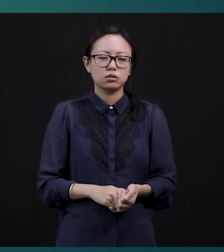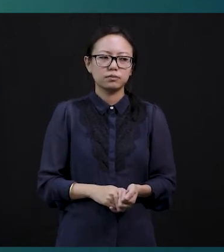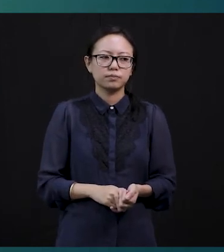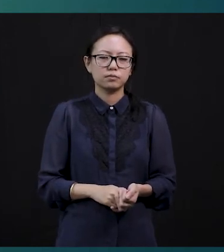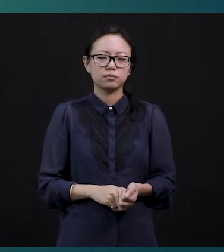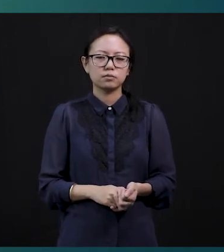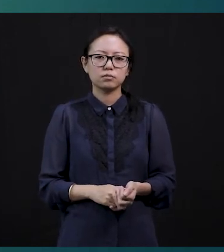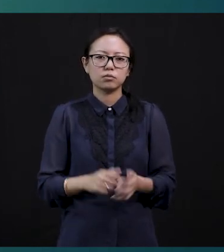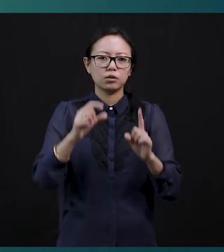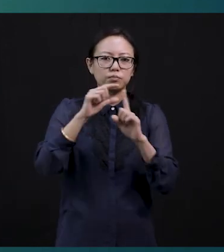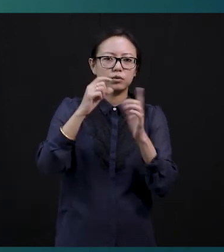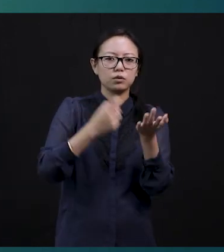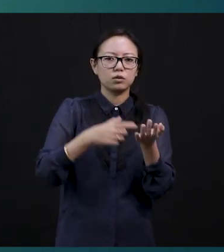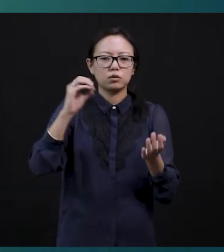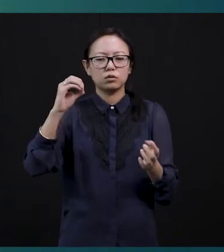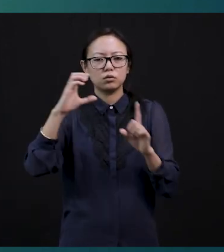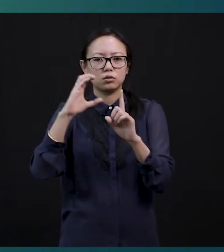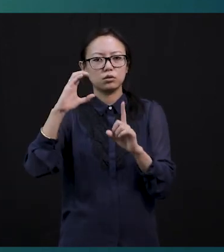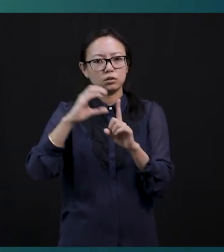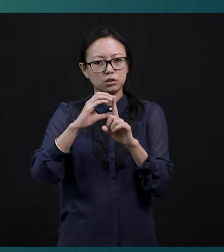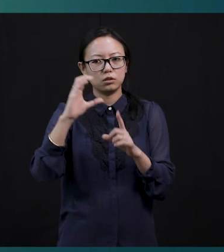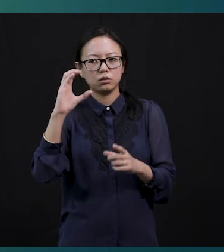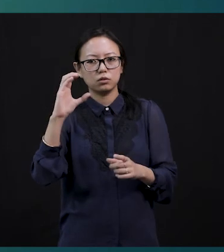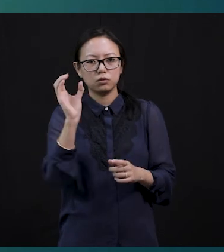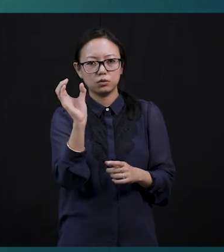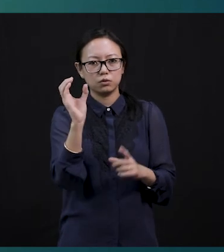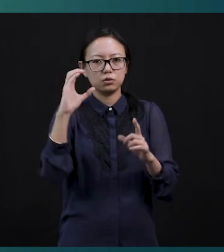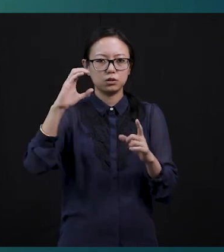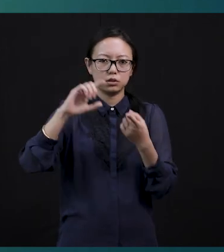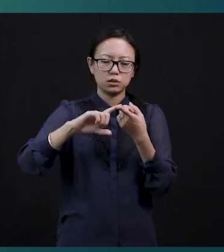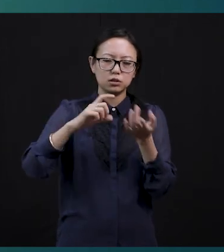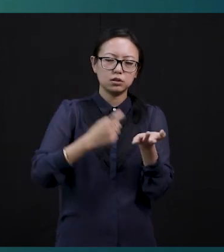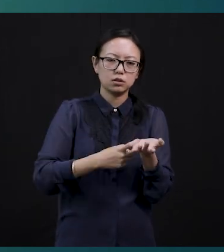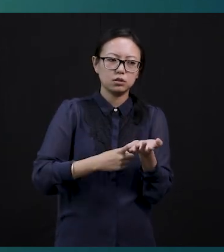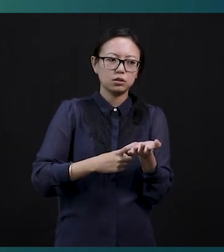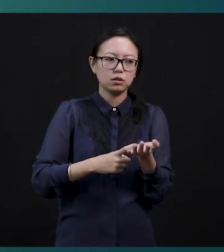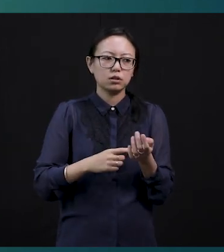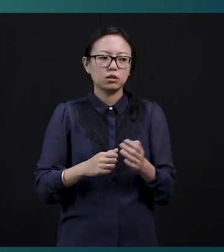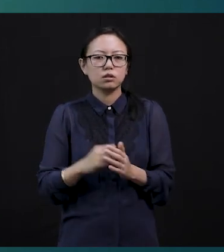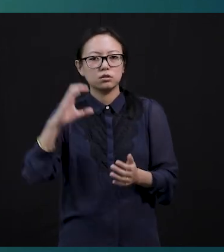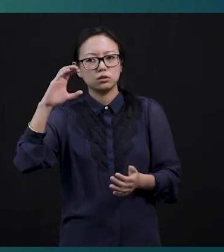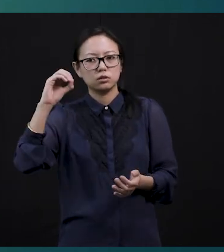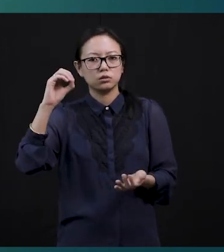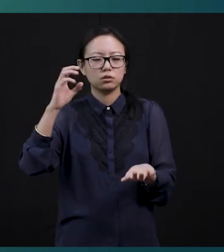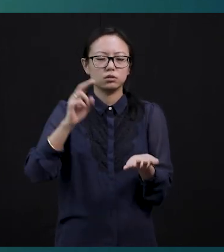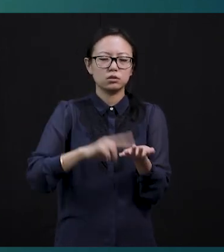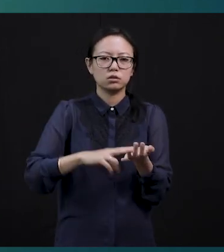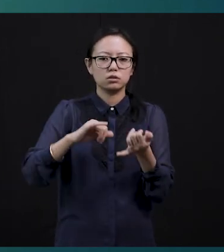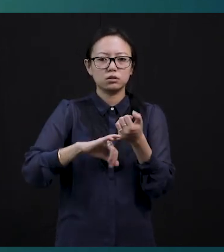the producer and a consumer. So, who is it that is serving a link between the producer and the consumer? That's